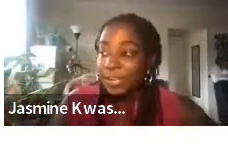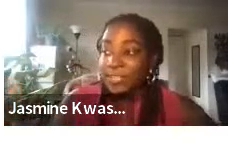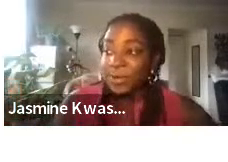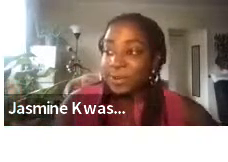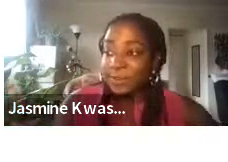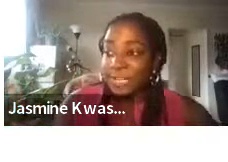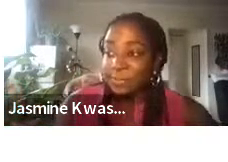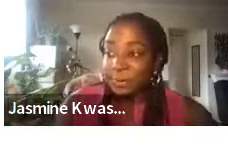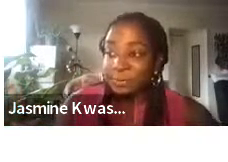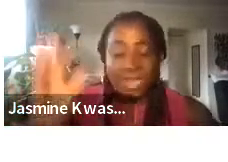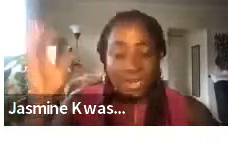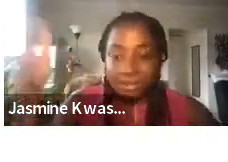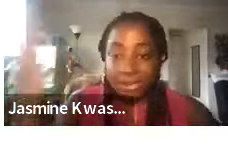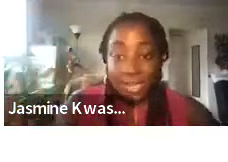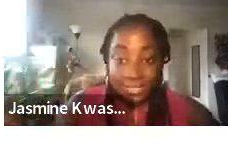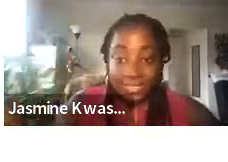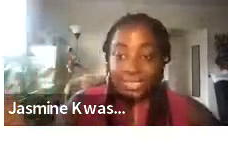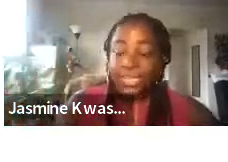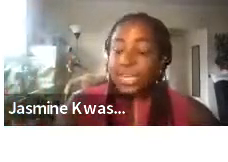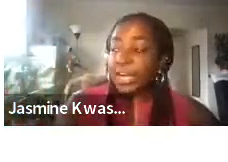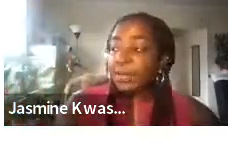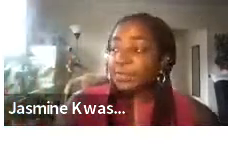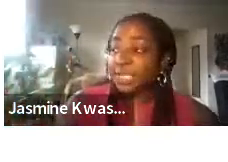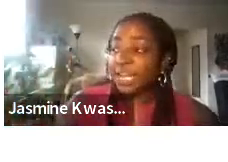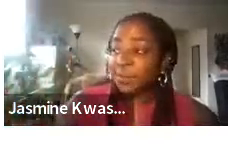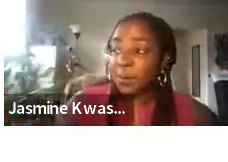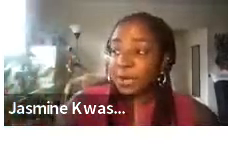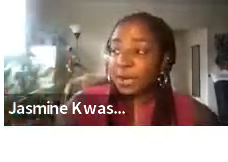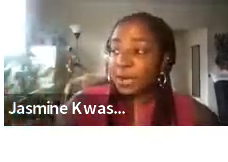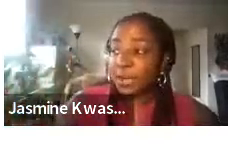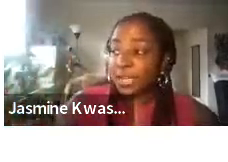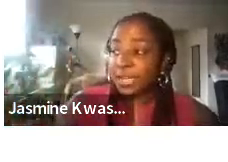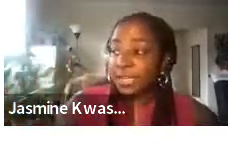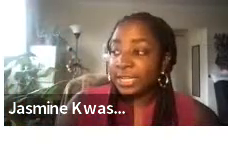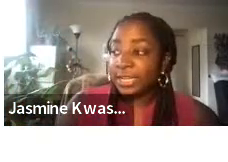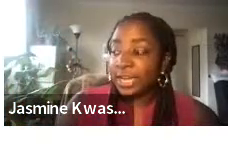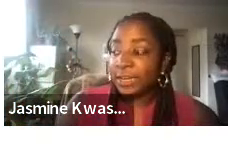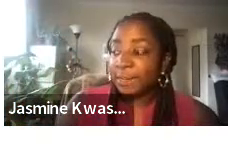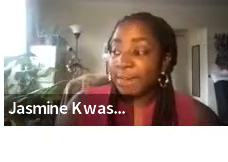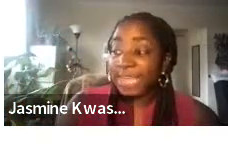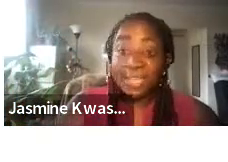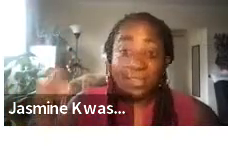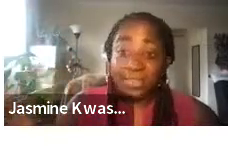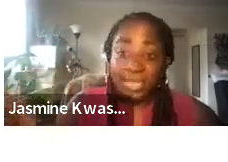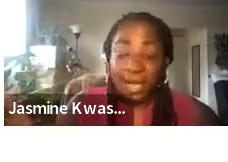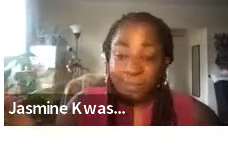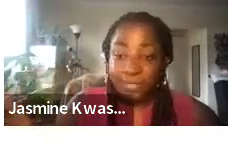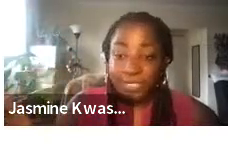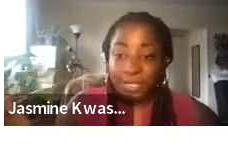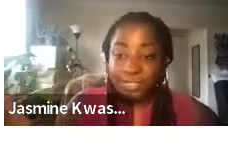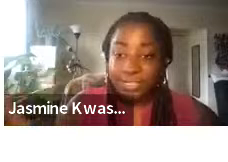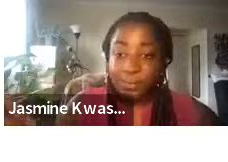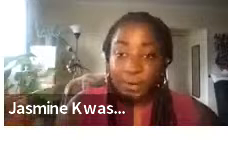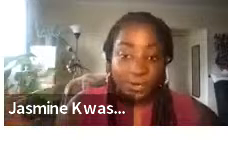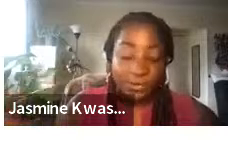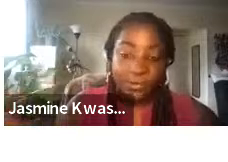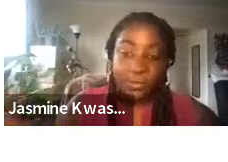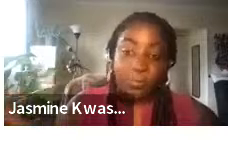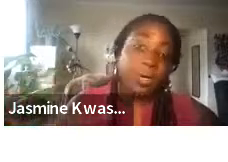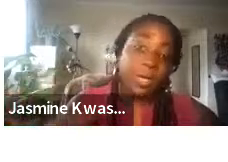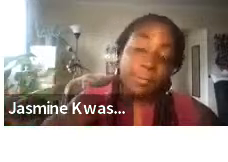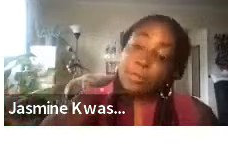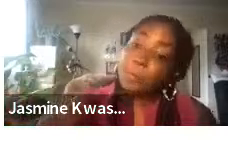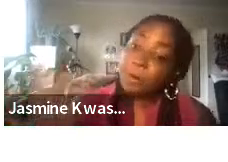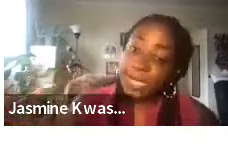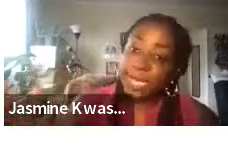are working on this. We got a Facebook or Meta grant to kind of work on making these optical technologies more inclusive.